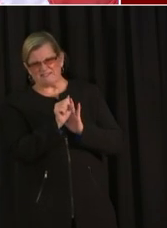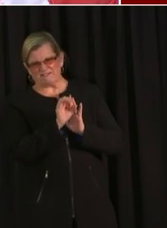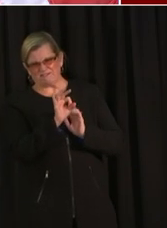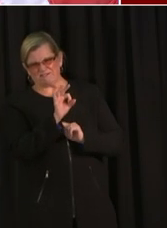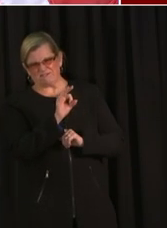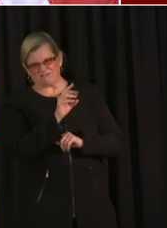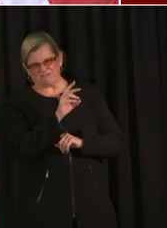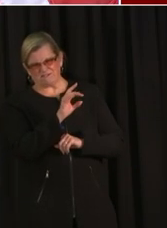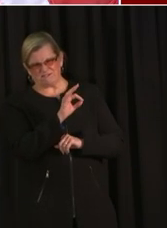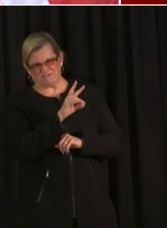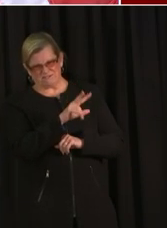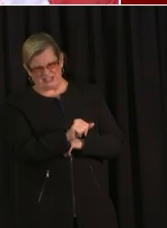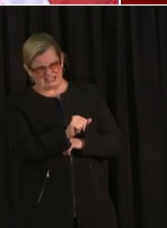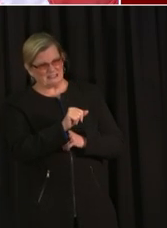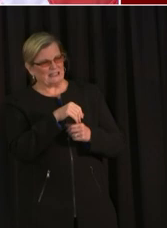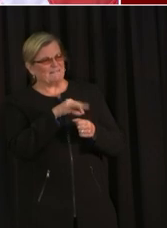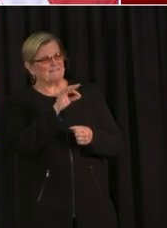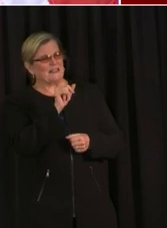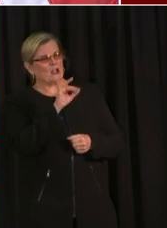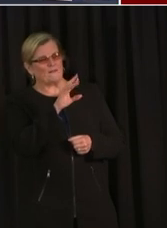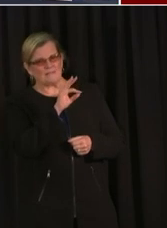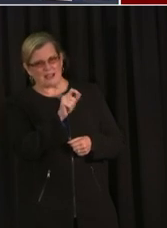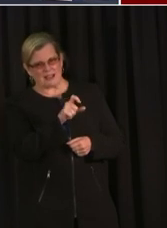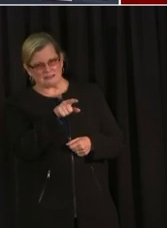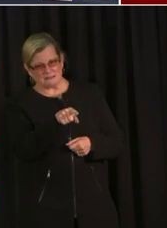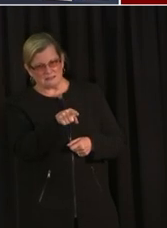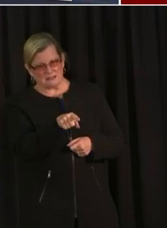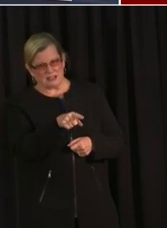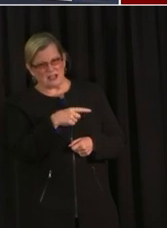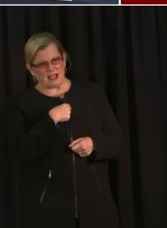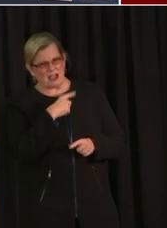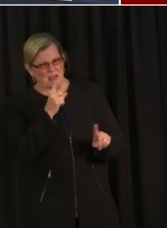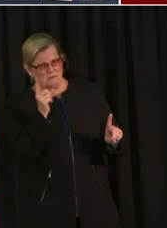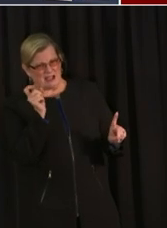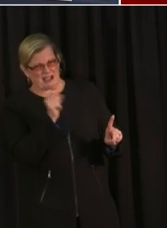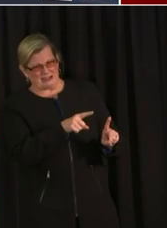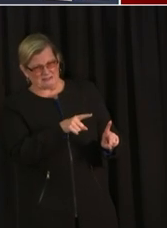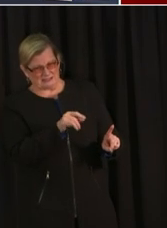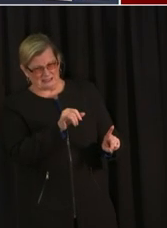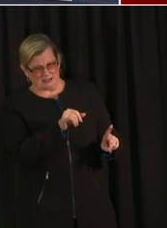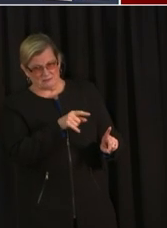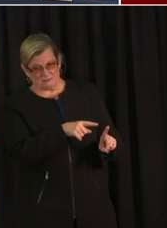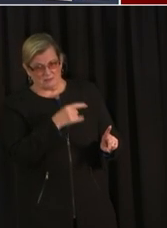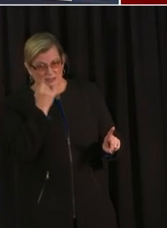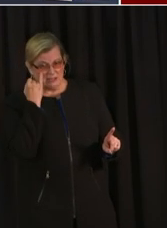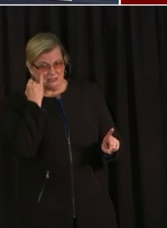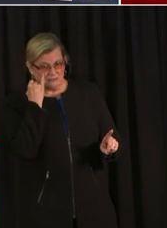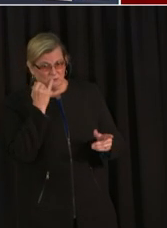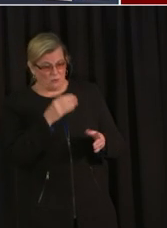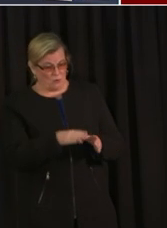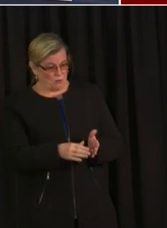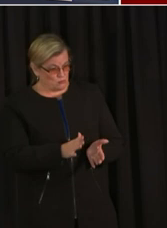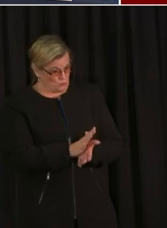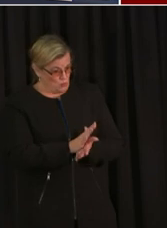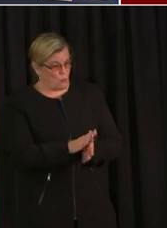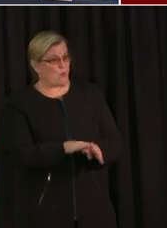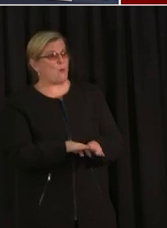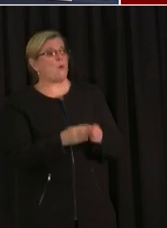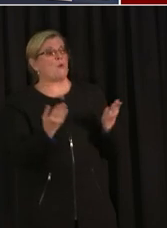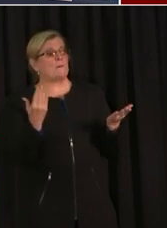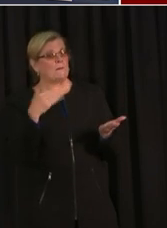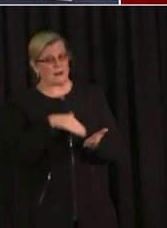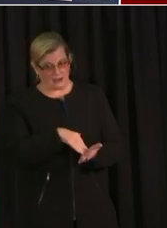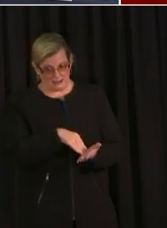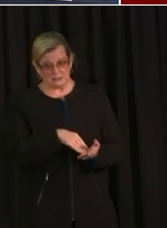your counterpart over there, Department of Health, was just asked this question. I want to ask you the same question. If schools reopen, is